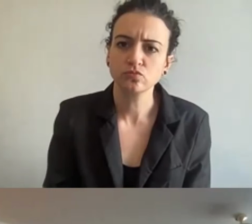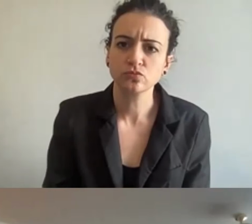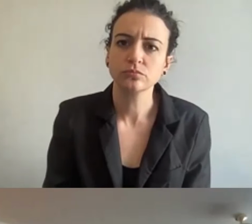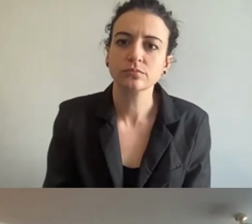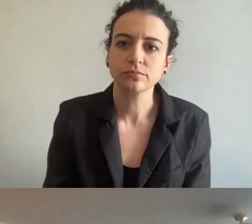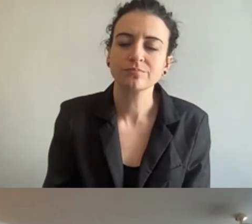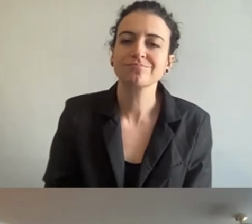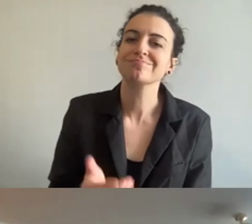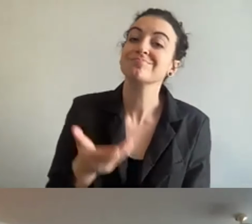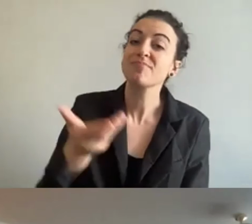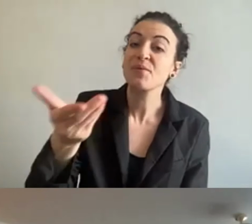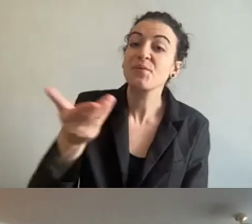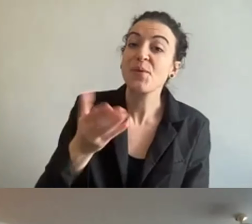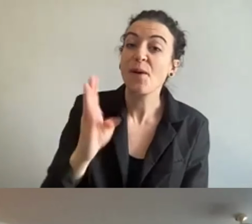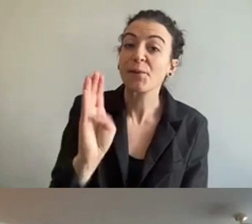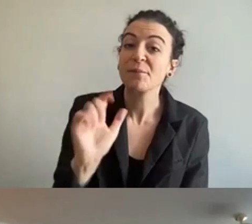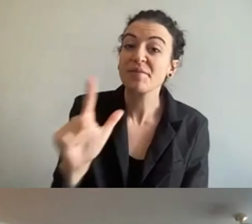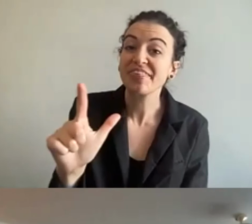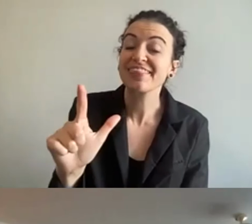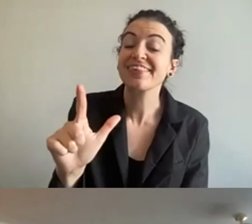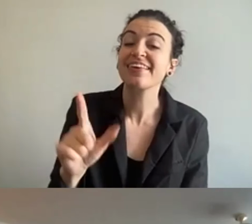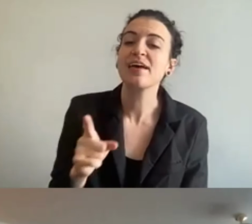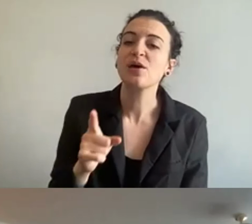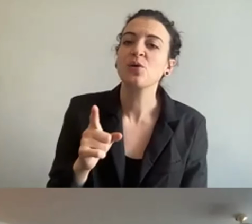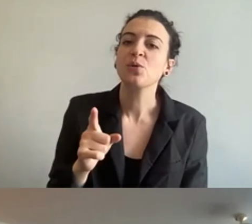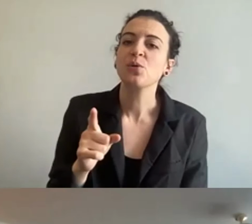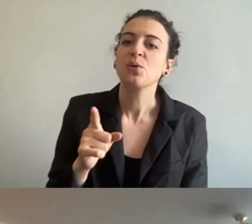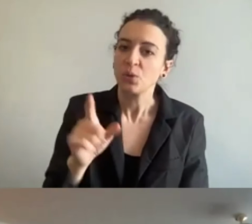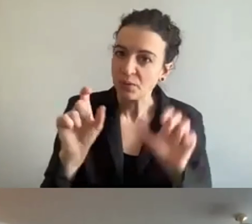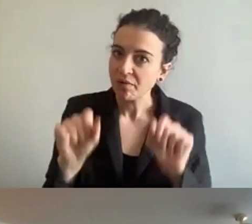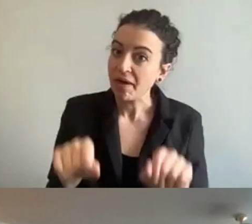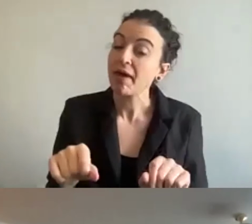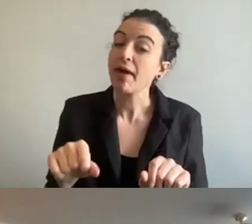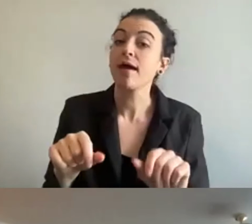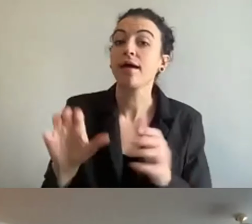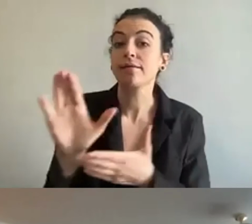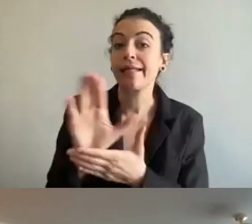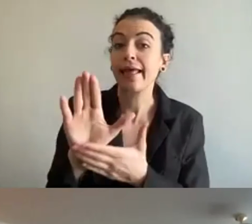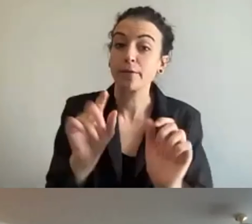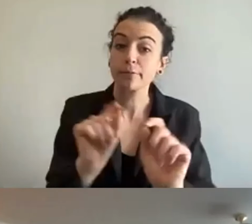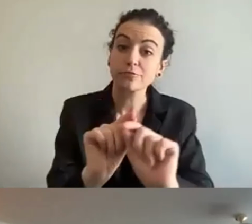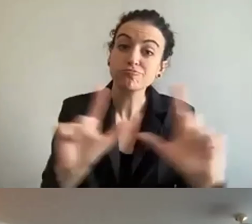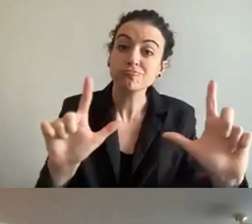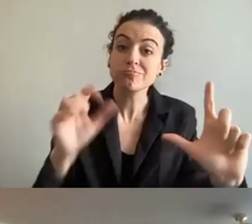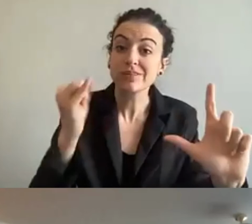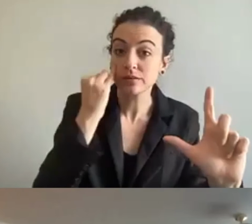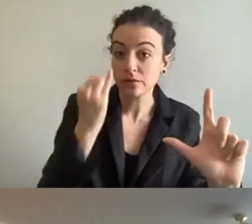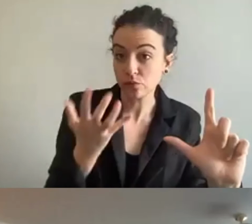Welcome, Bill. You are welcome to turn your camera and your microphone on if you would like to.